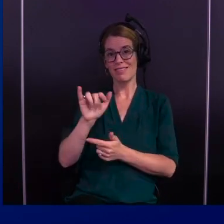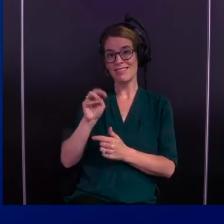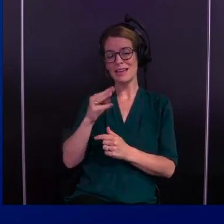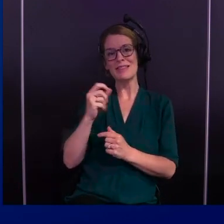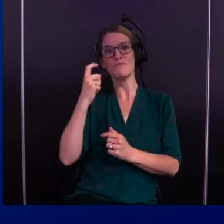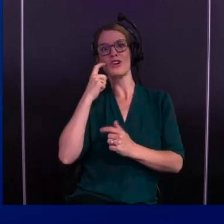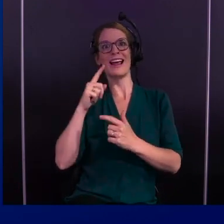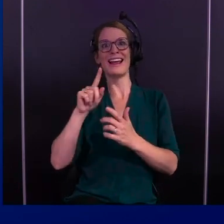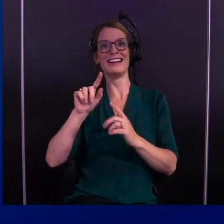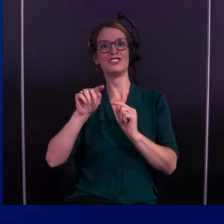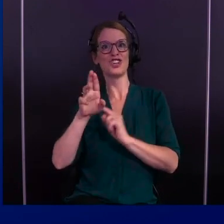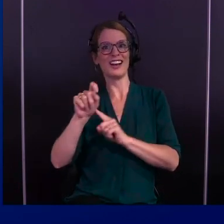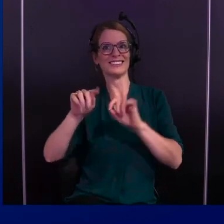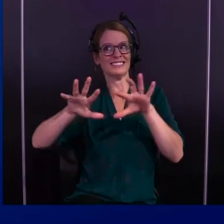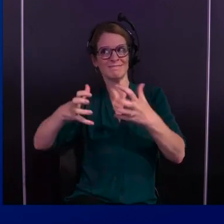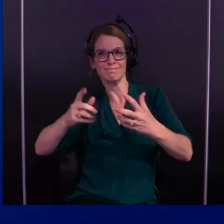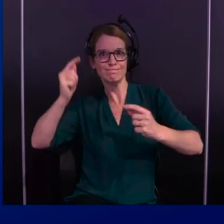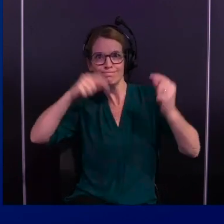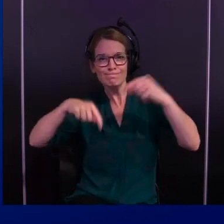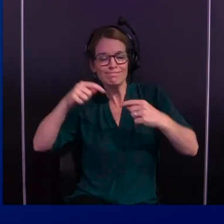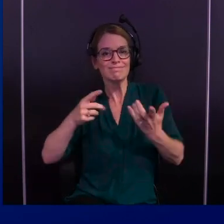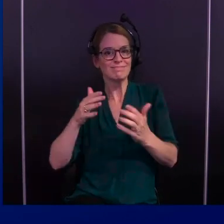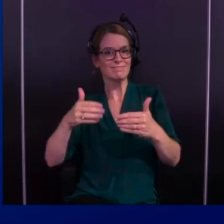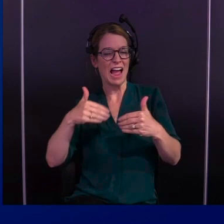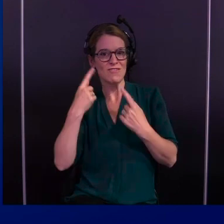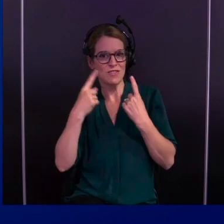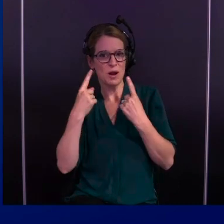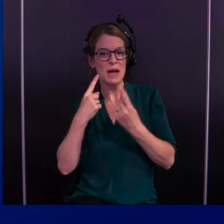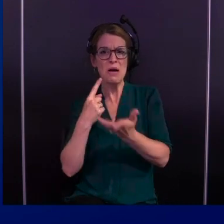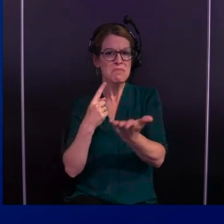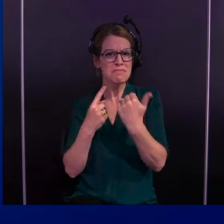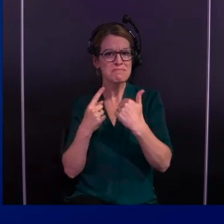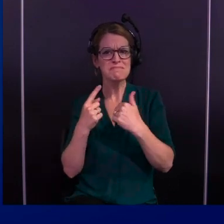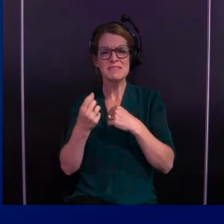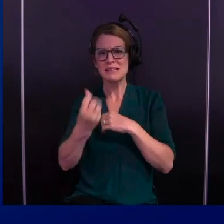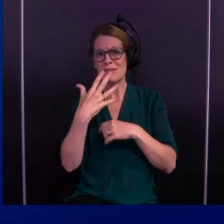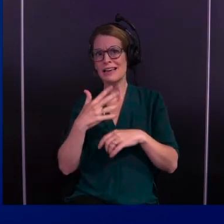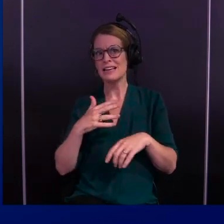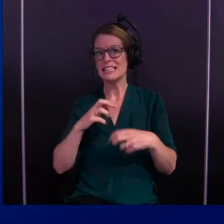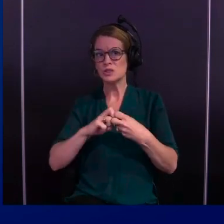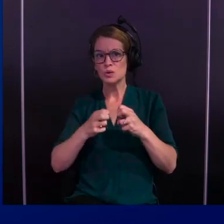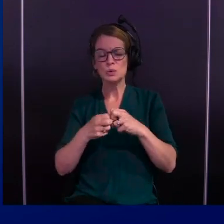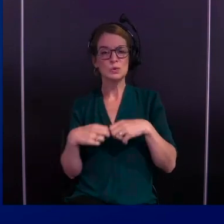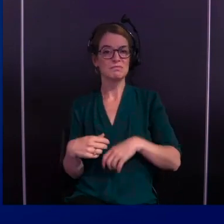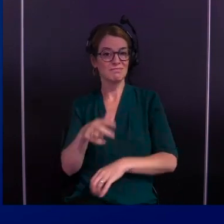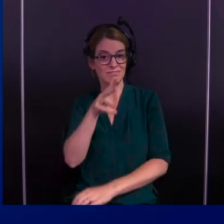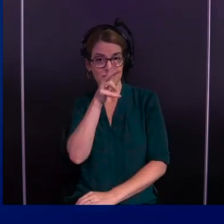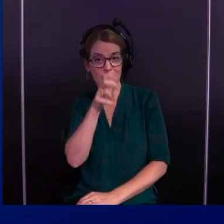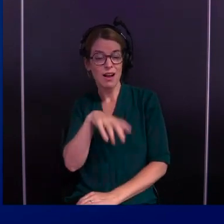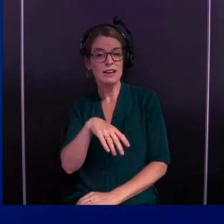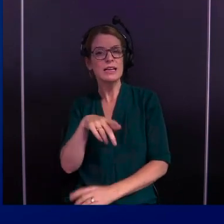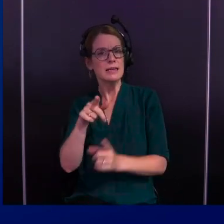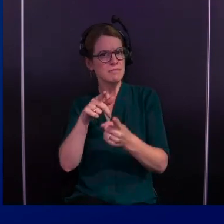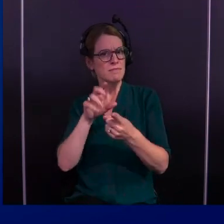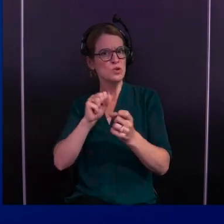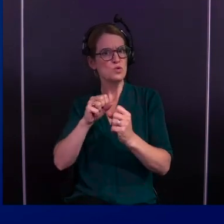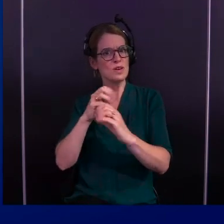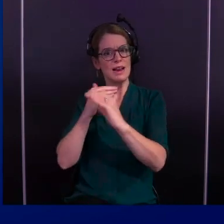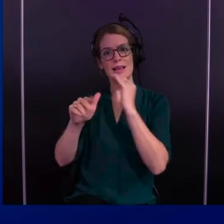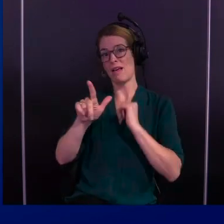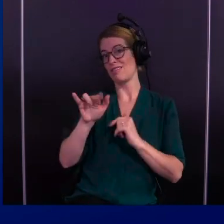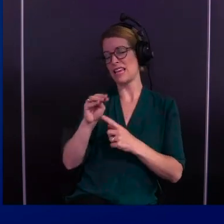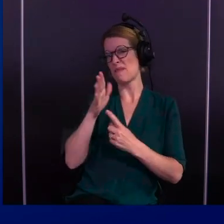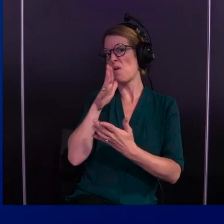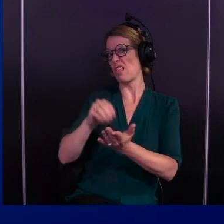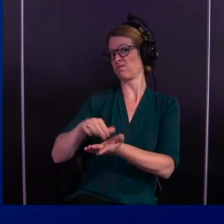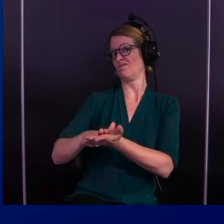even thought of yet, you could submit an issue or a bug, or you could even email Liam. I'll put his personal email right